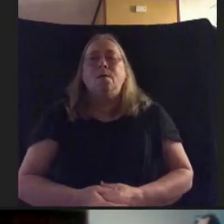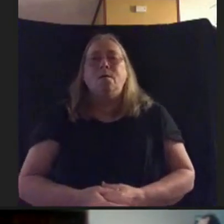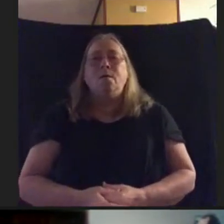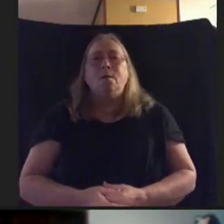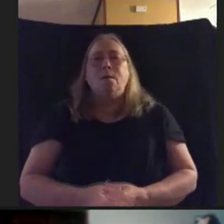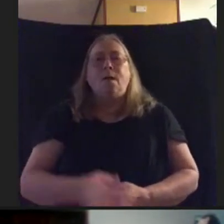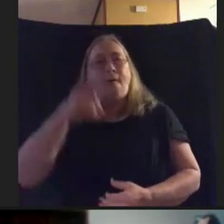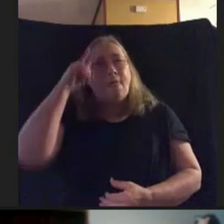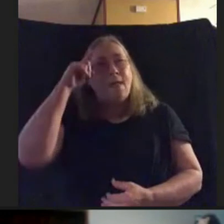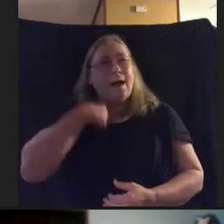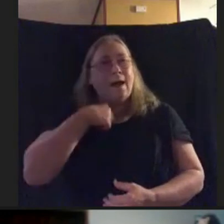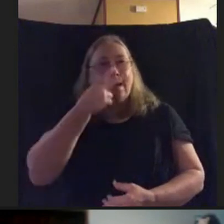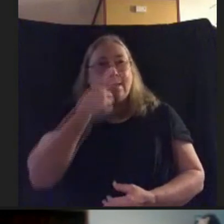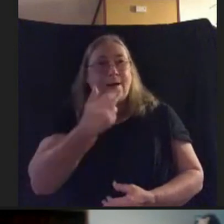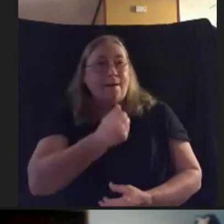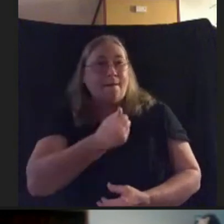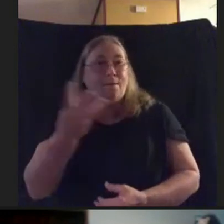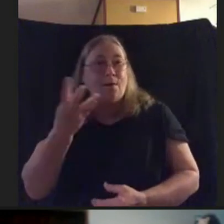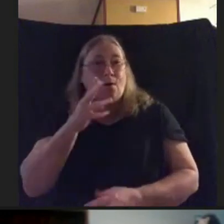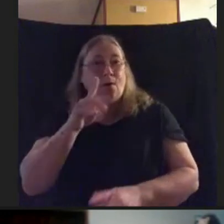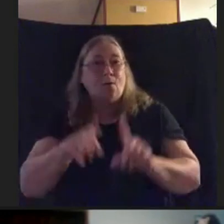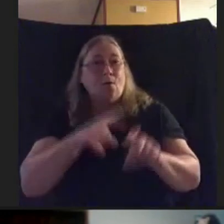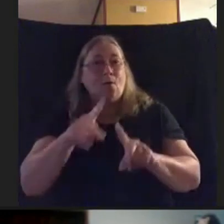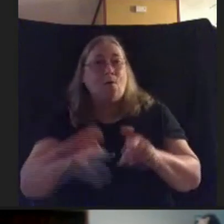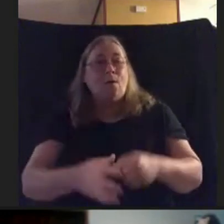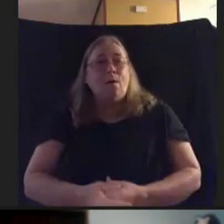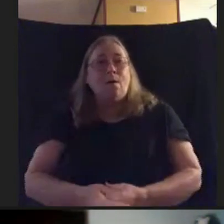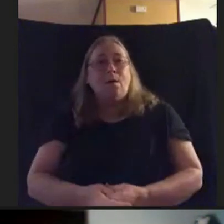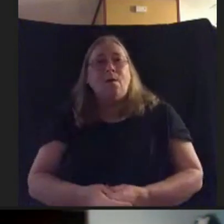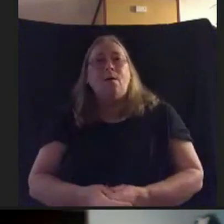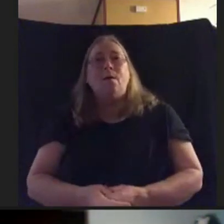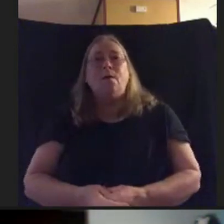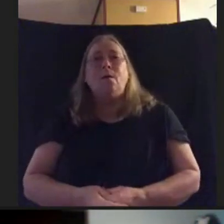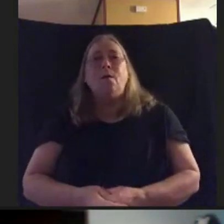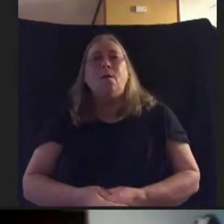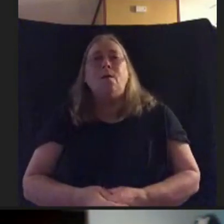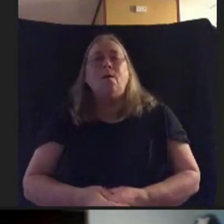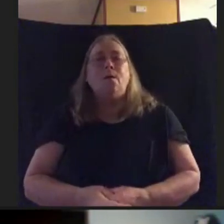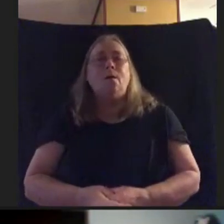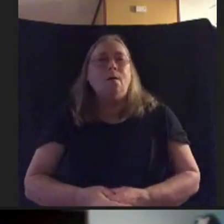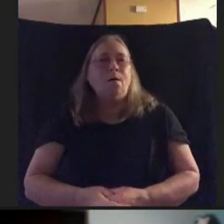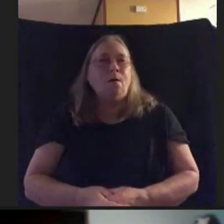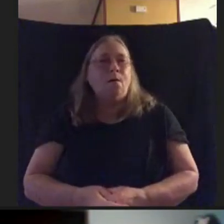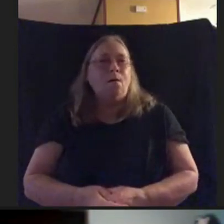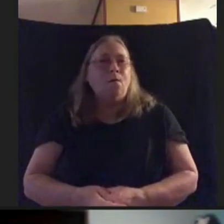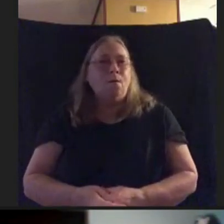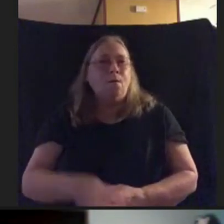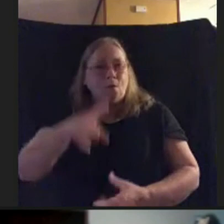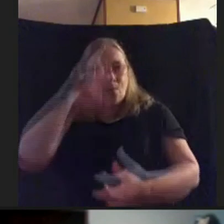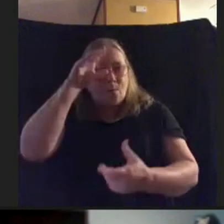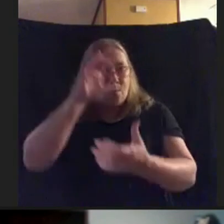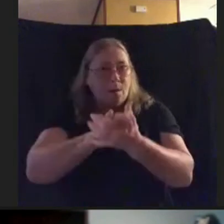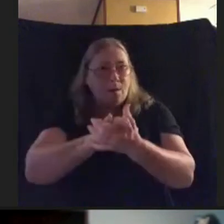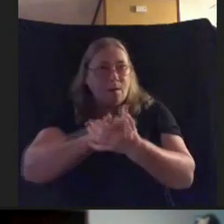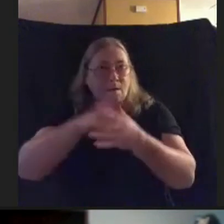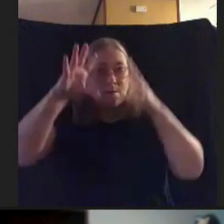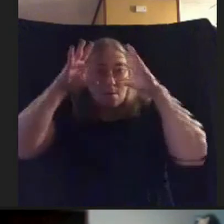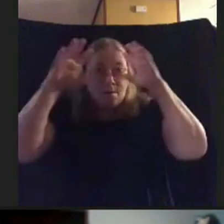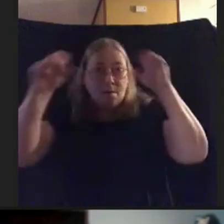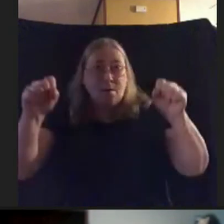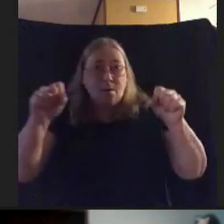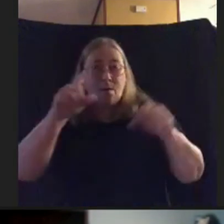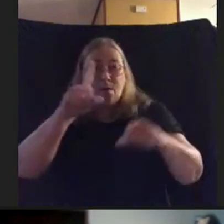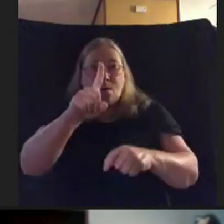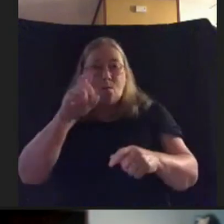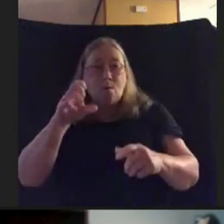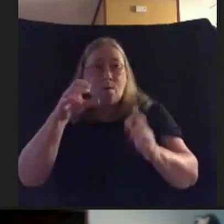I see a few. Let's see. Do you believe Biden's 100 million shots in